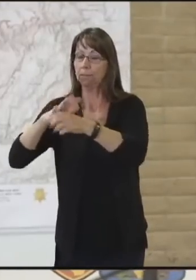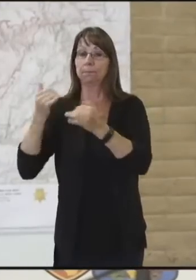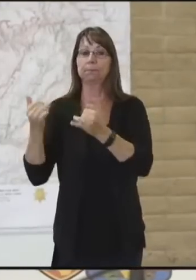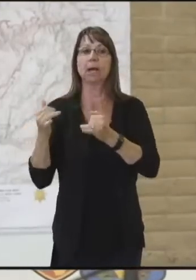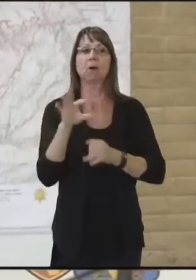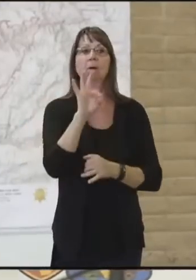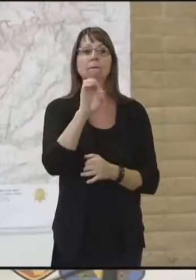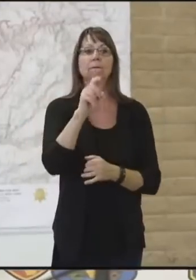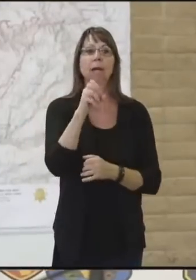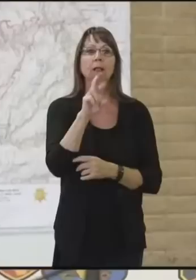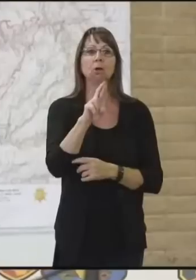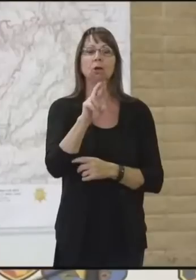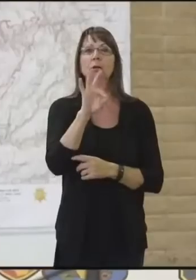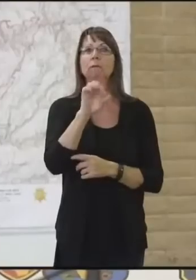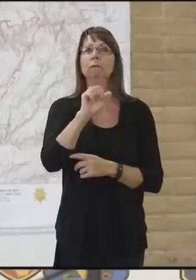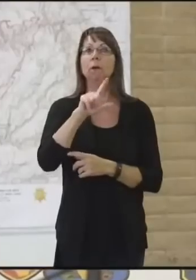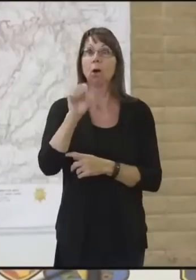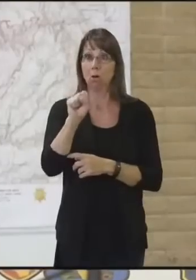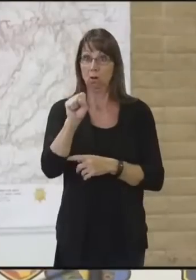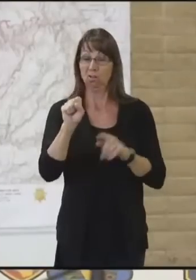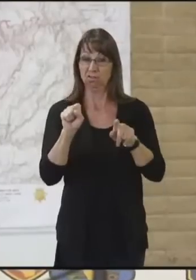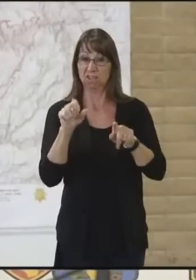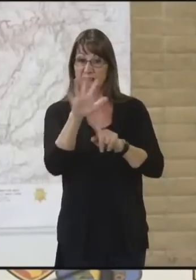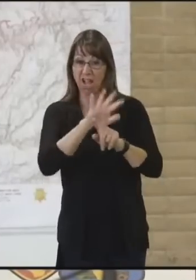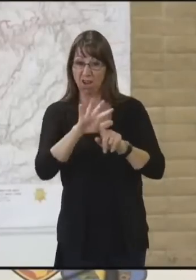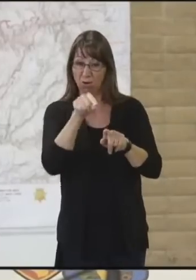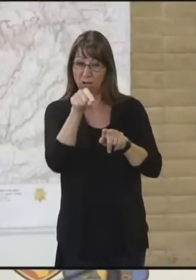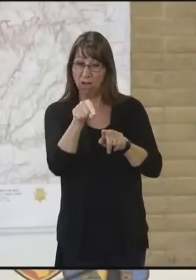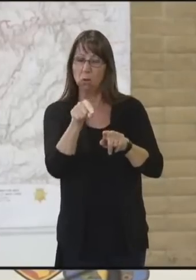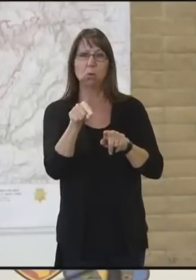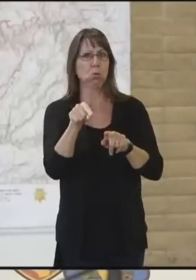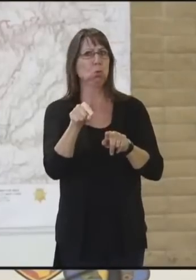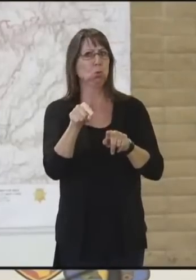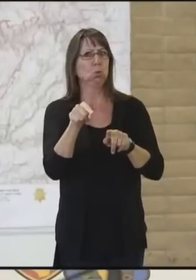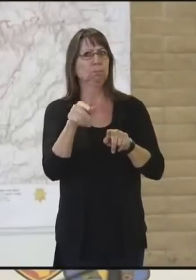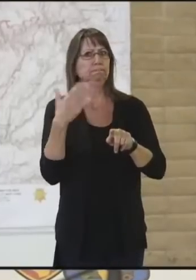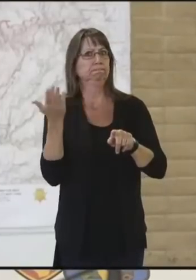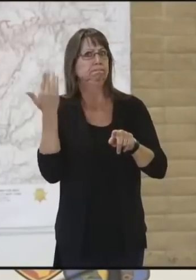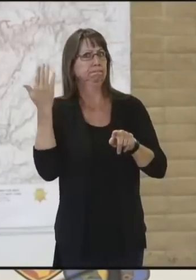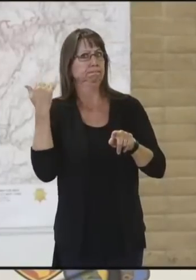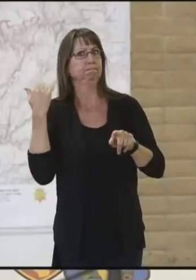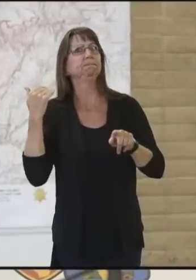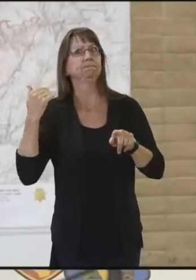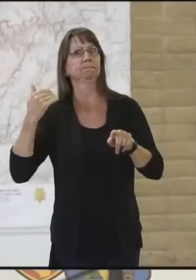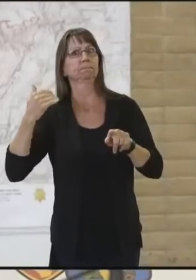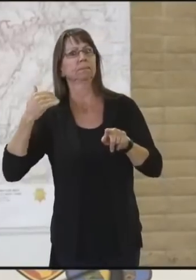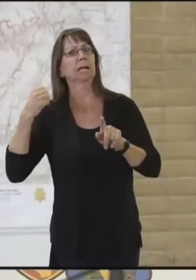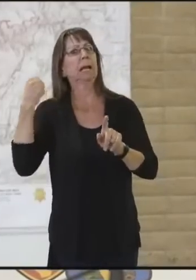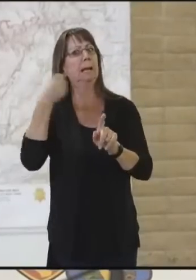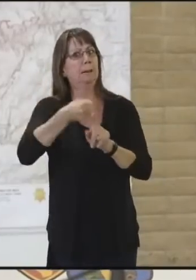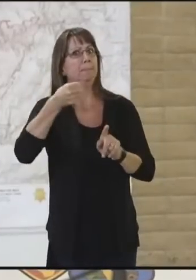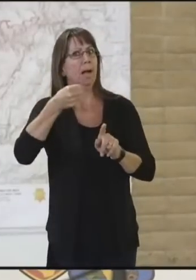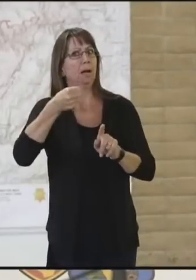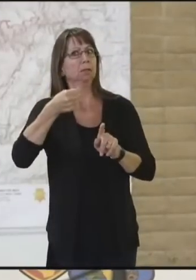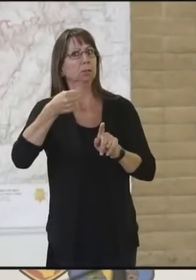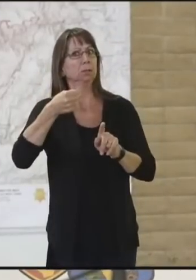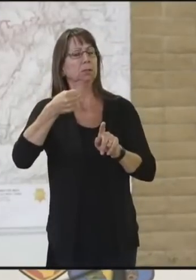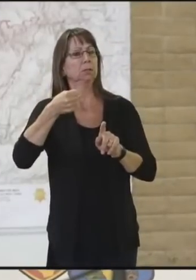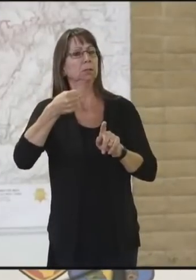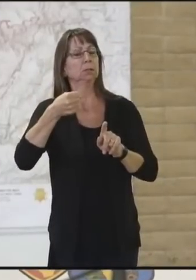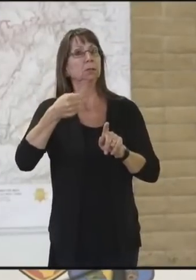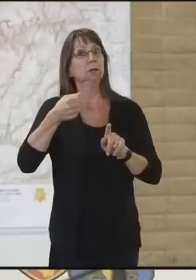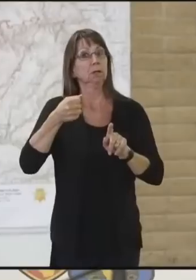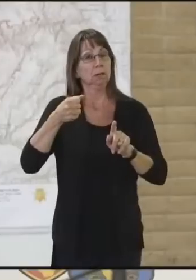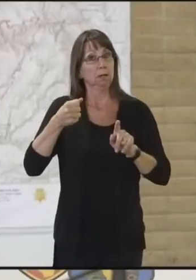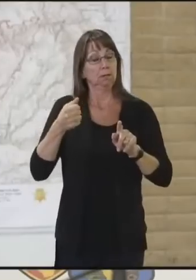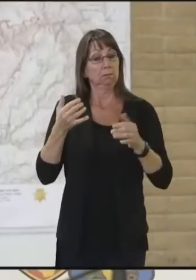Falls, again, that was heavily impacted by that first run of fire. Therefore, the structures that are